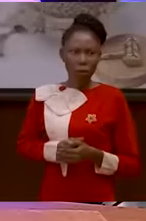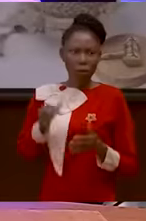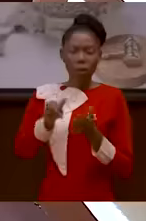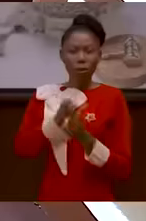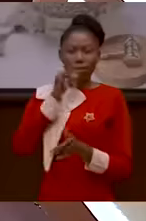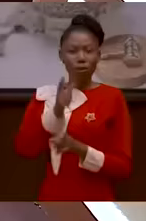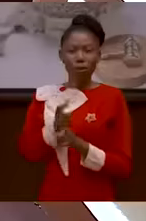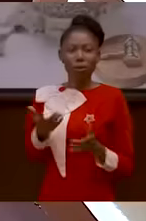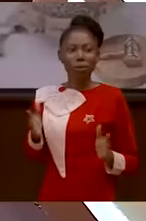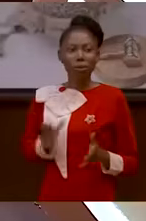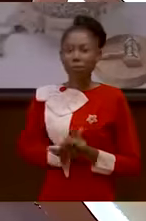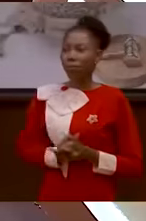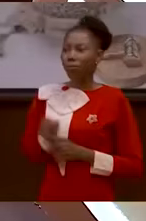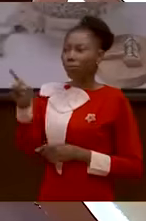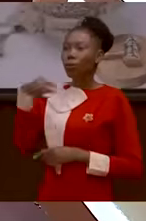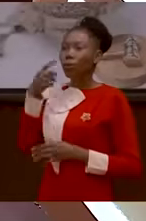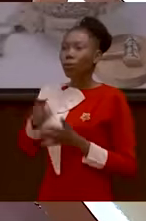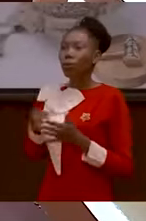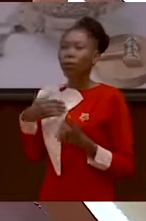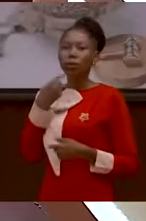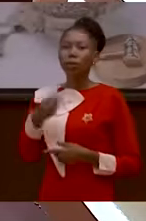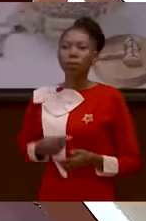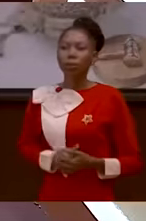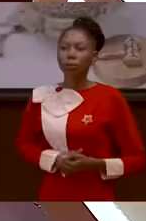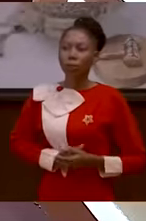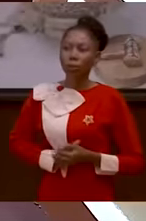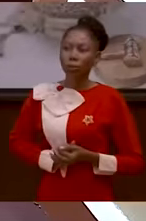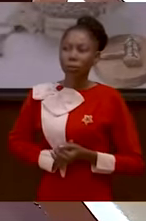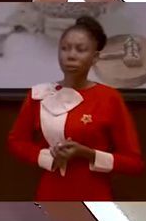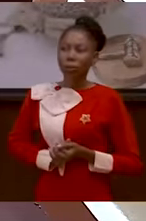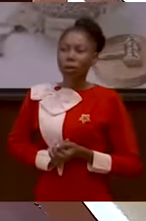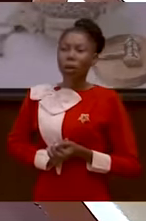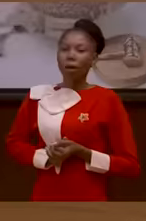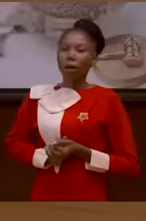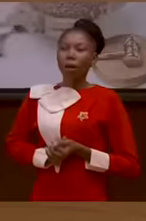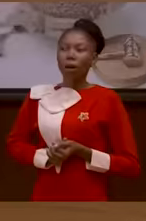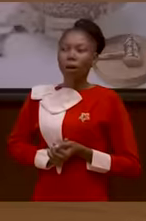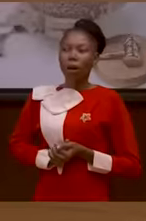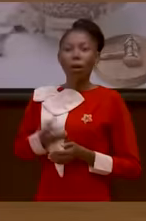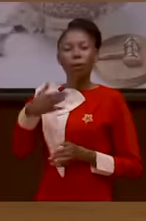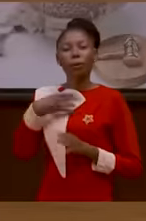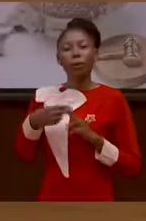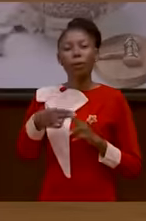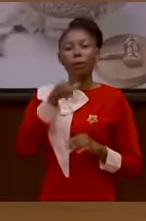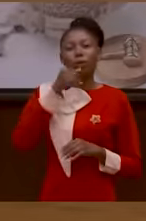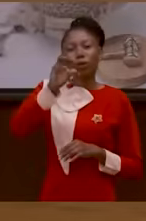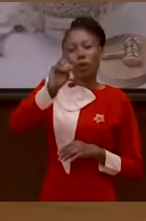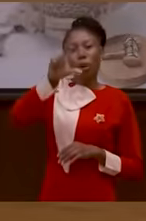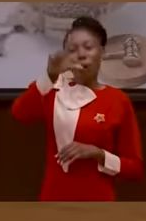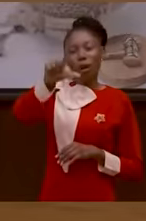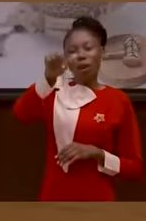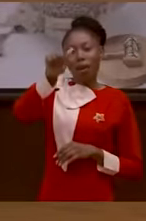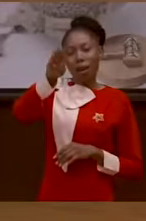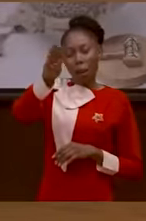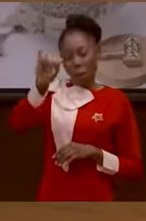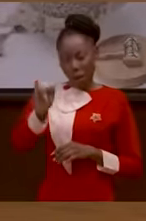that's it. Owolabi, what do you have to say to this? Thank you, my honor. My name is Owolabi Abiodun Peter.